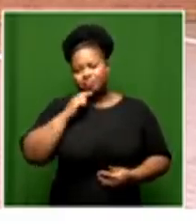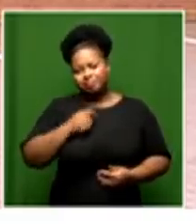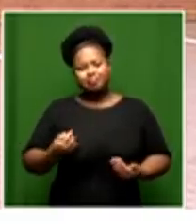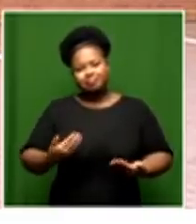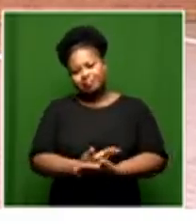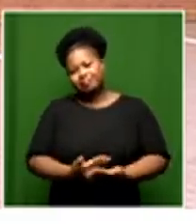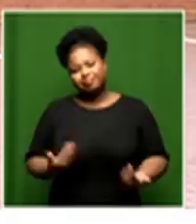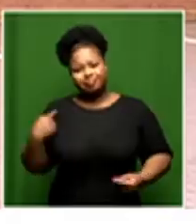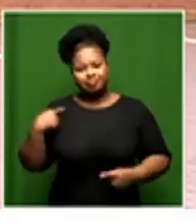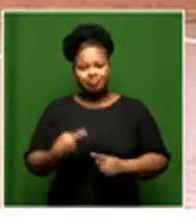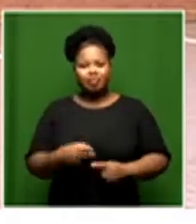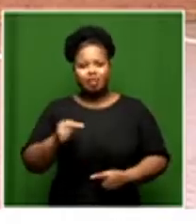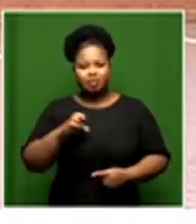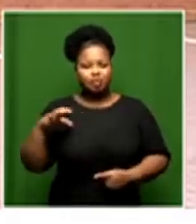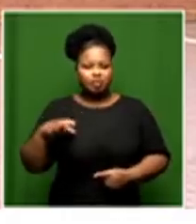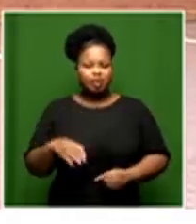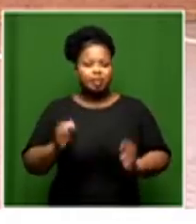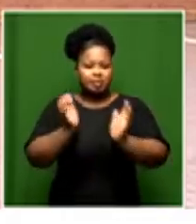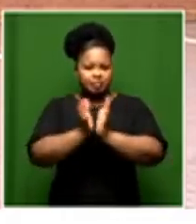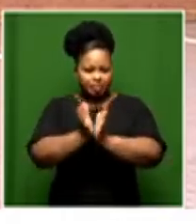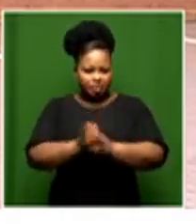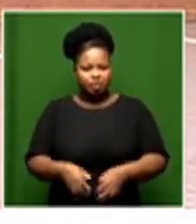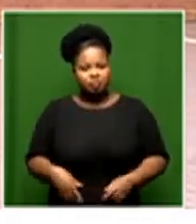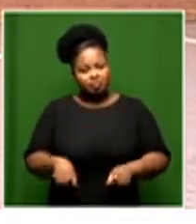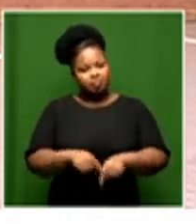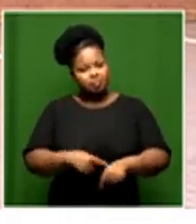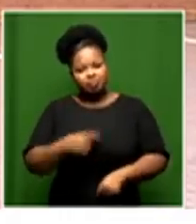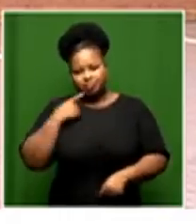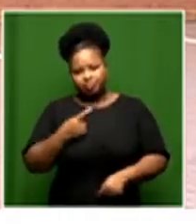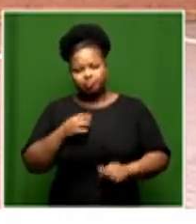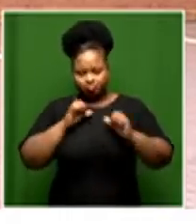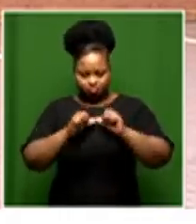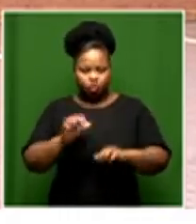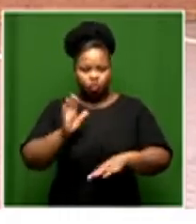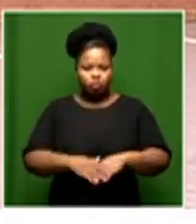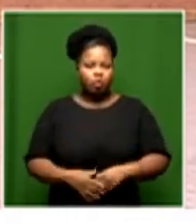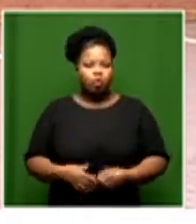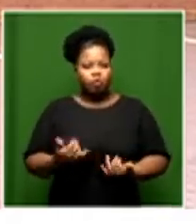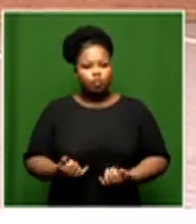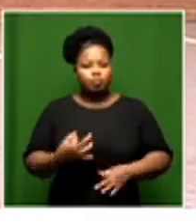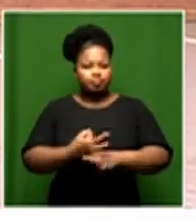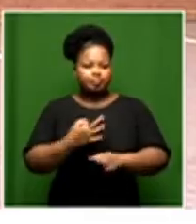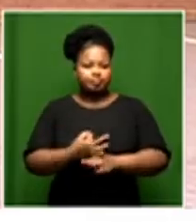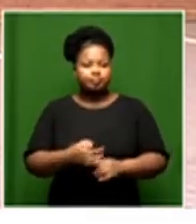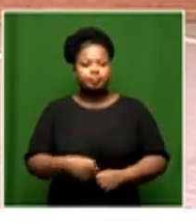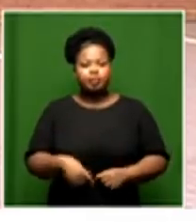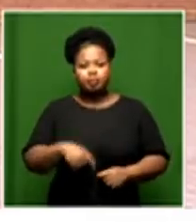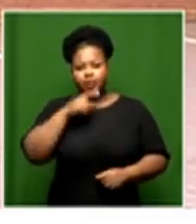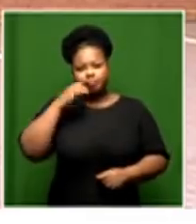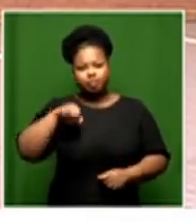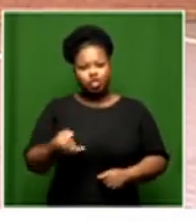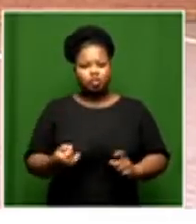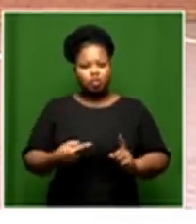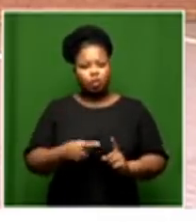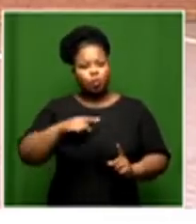missed throughout the NEC Lekgotla. Also saying that they will continue, in the legacy of Mthembu. As you know, he was the